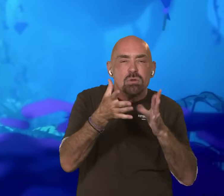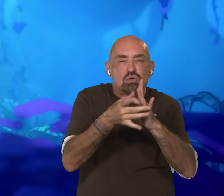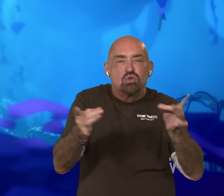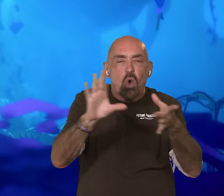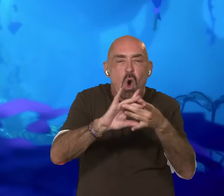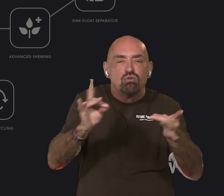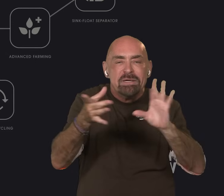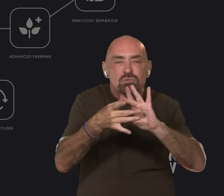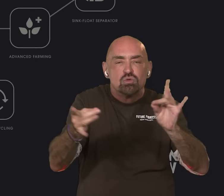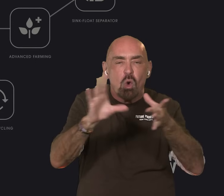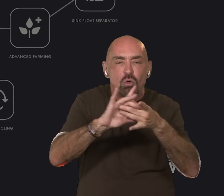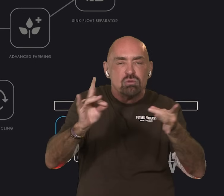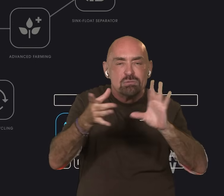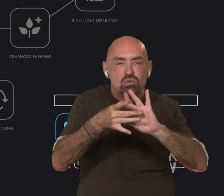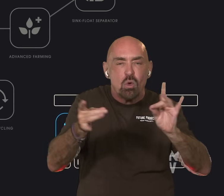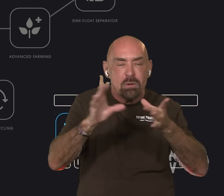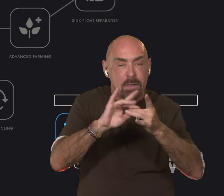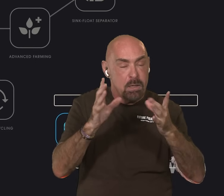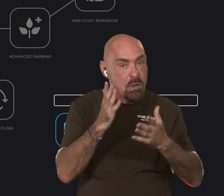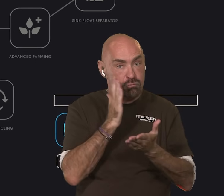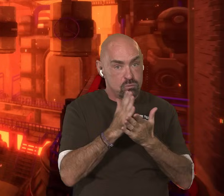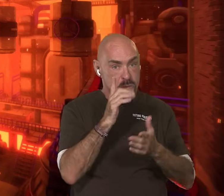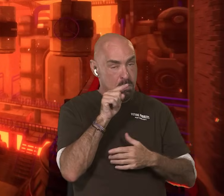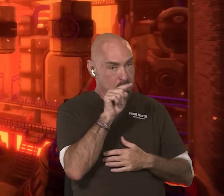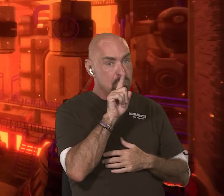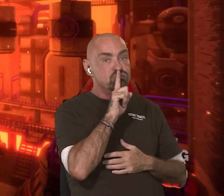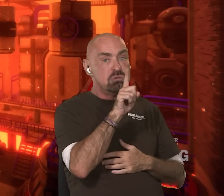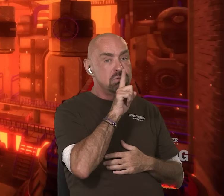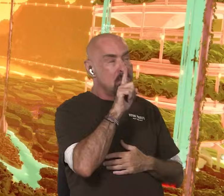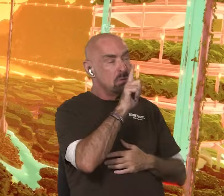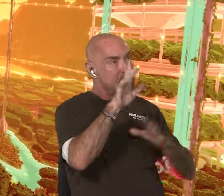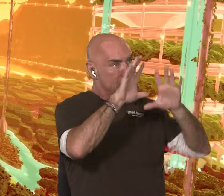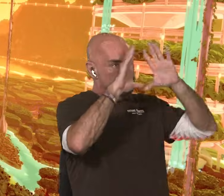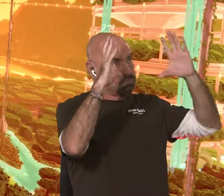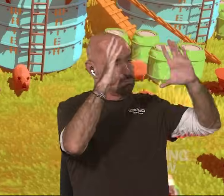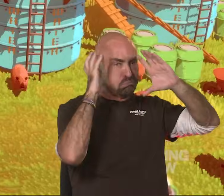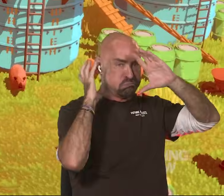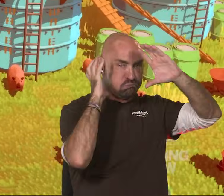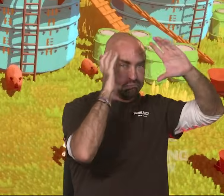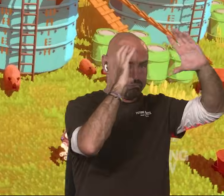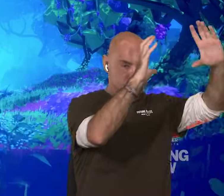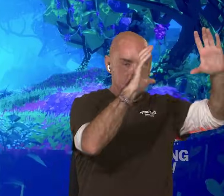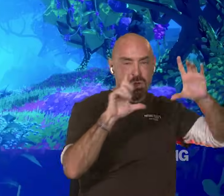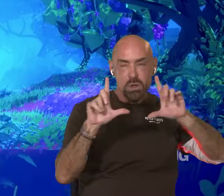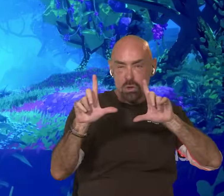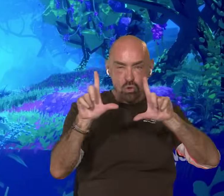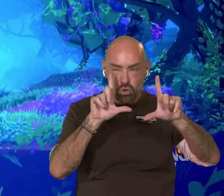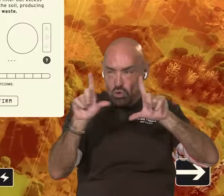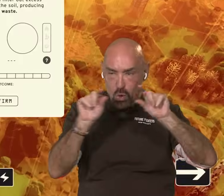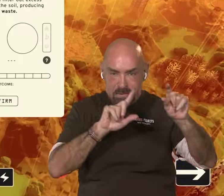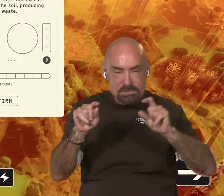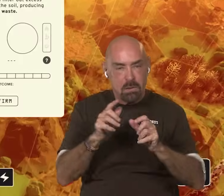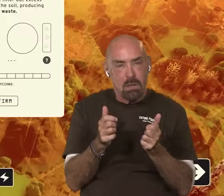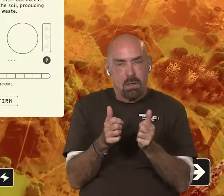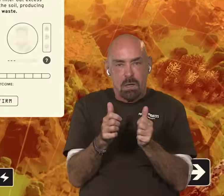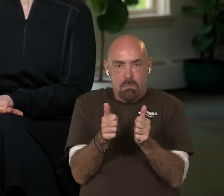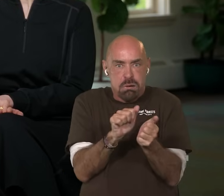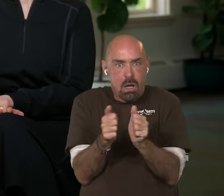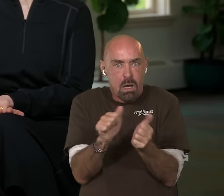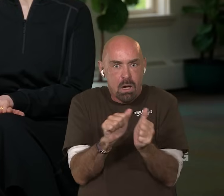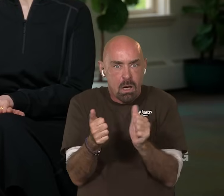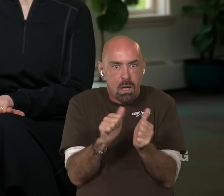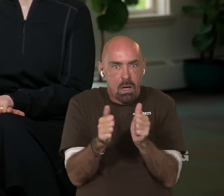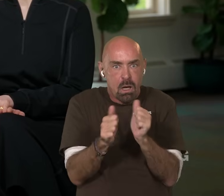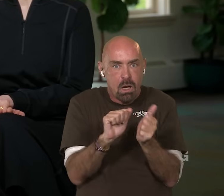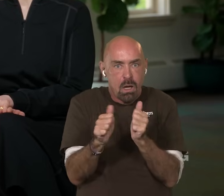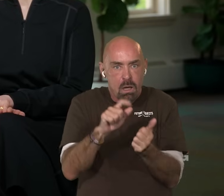about city builders is that they're so systems dense, and that game state is all very much driven by the choices and decisions that the player is making. But the